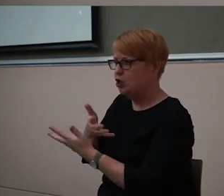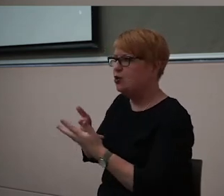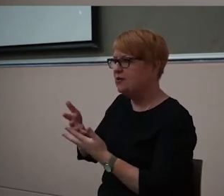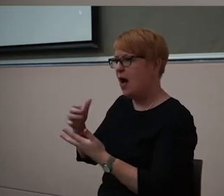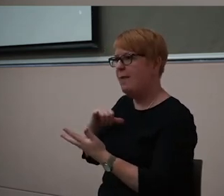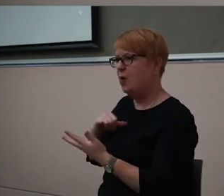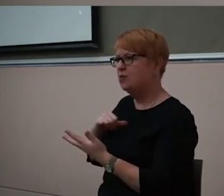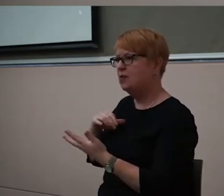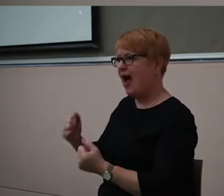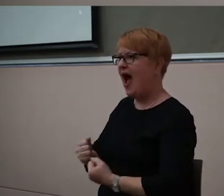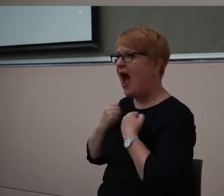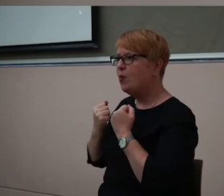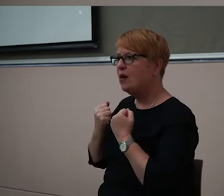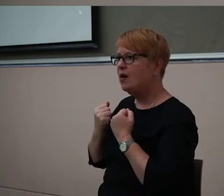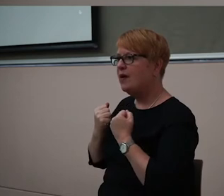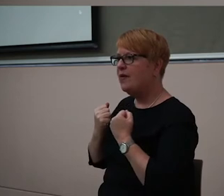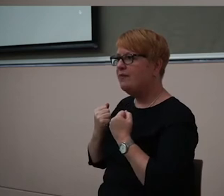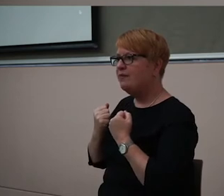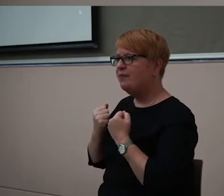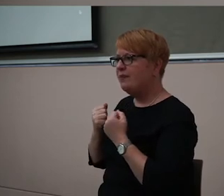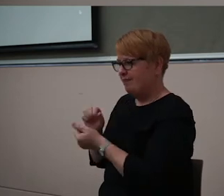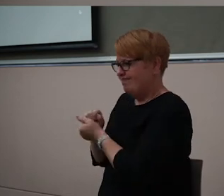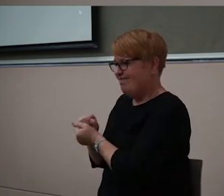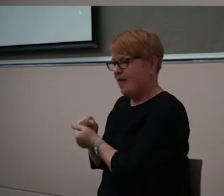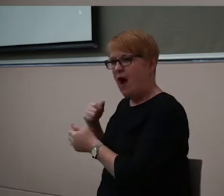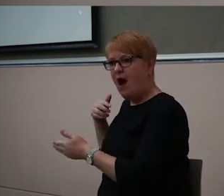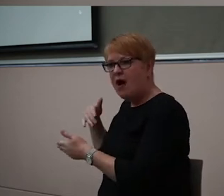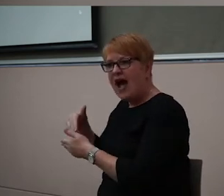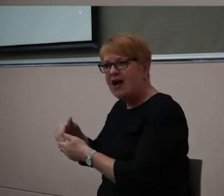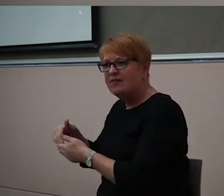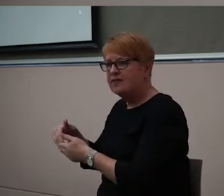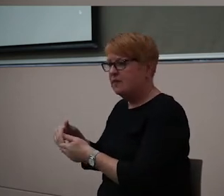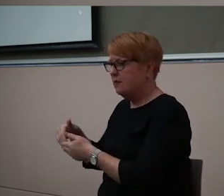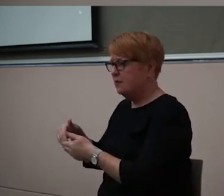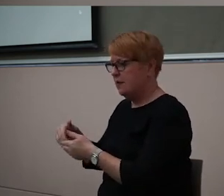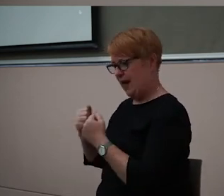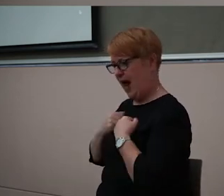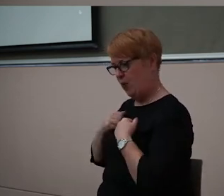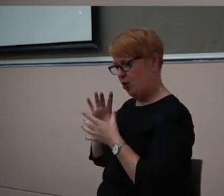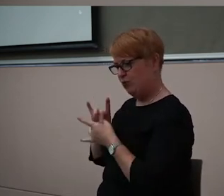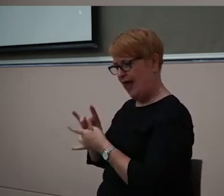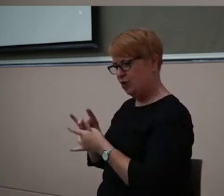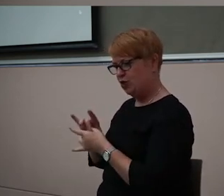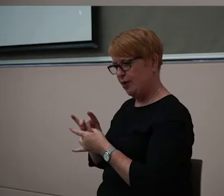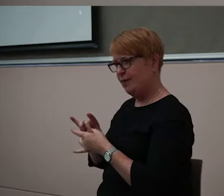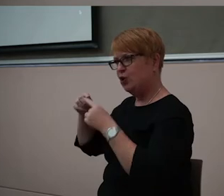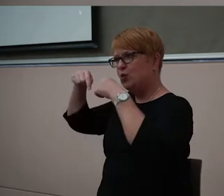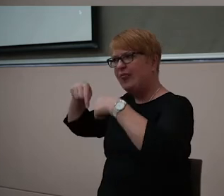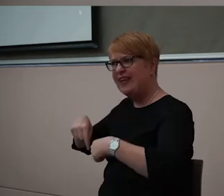our embodied archives and our relationship to this place, to this land,